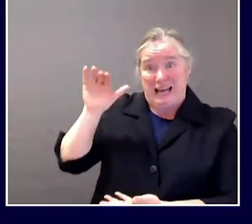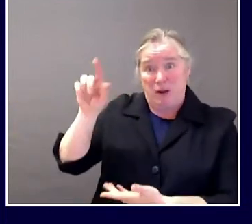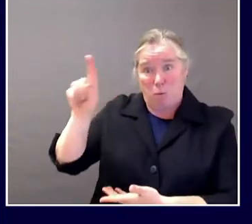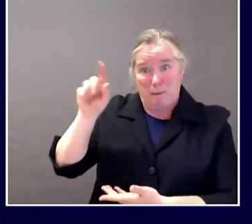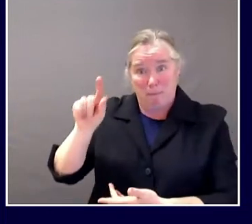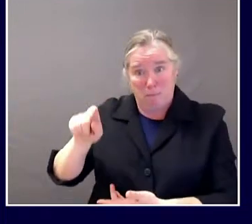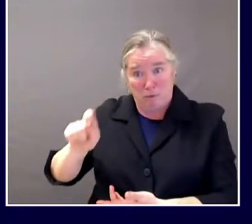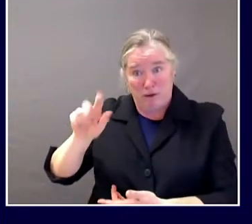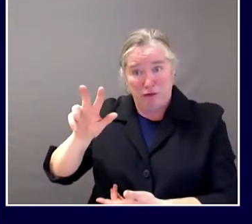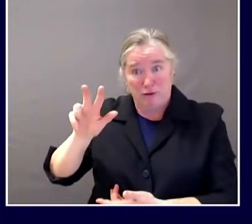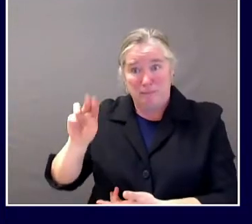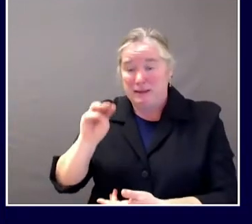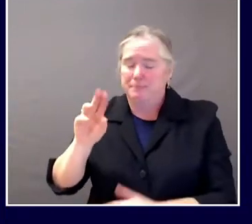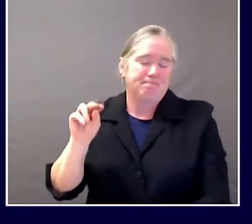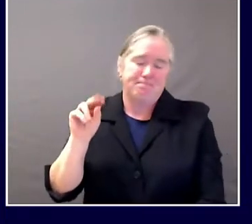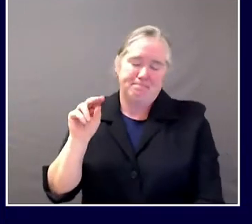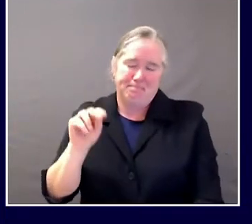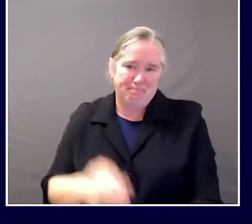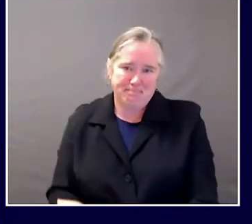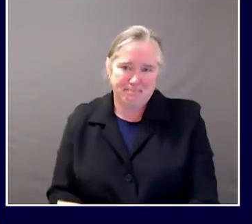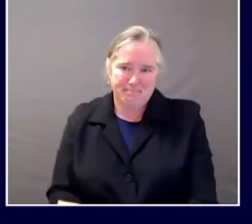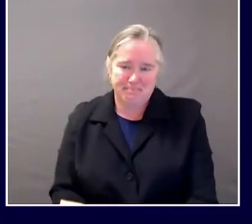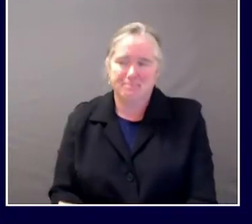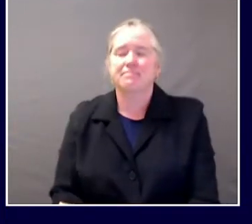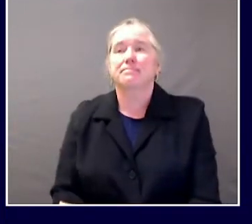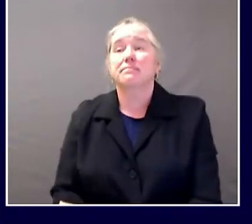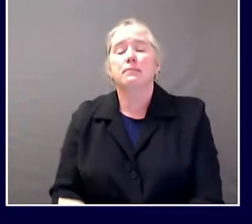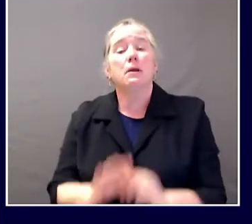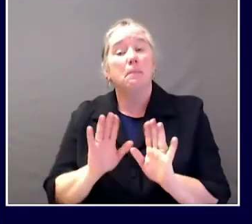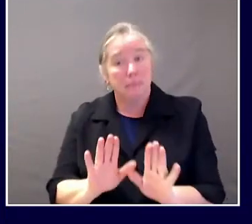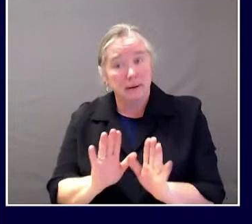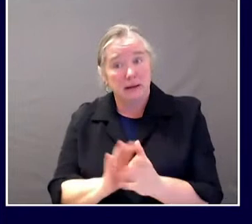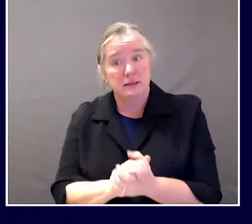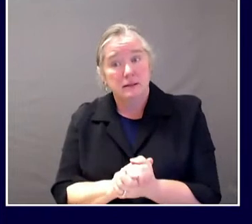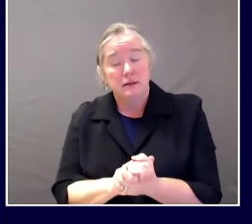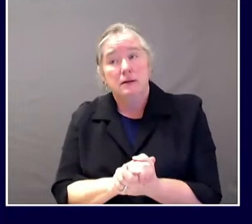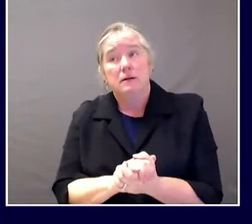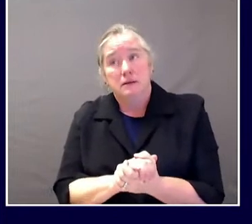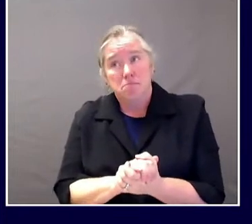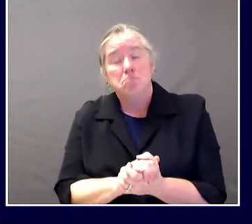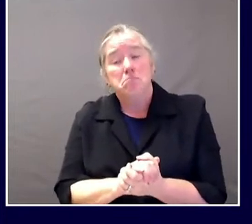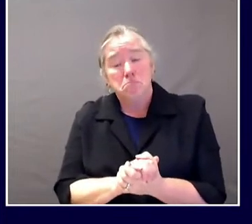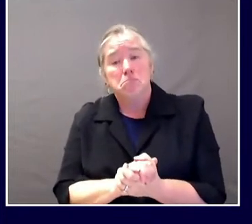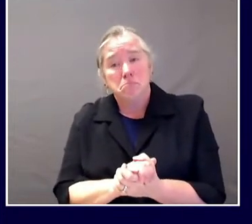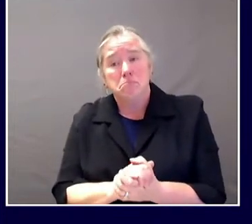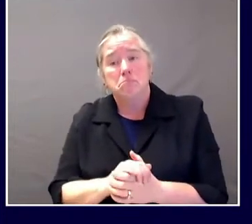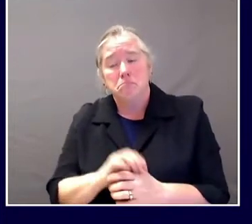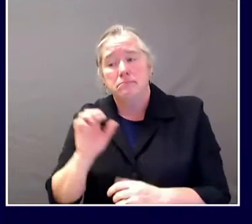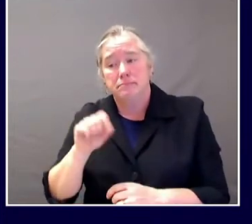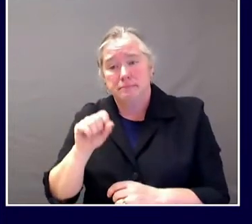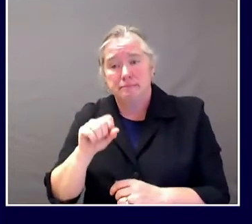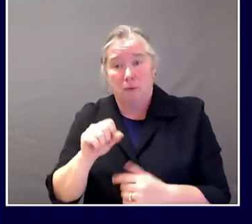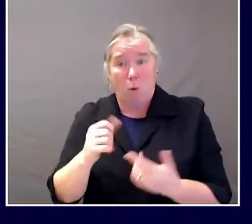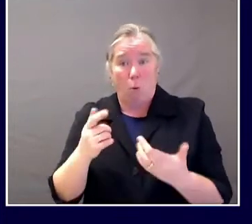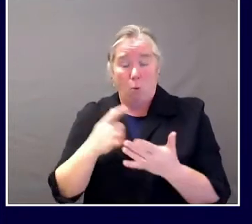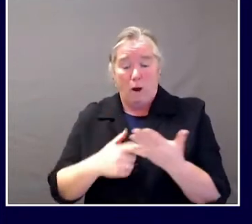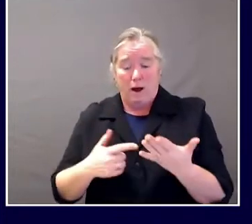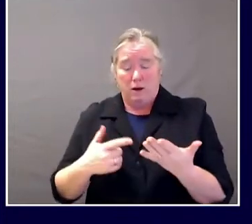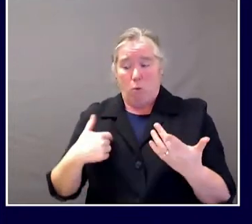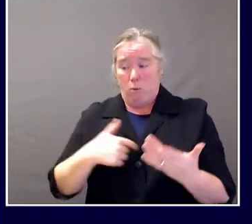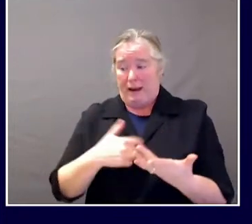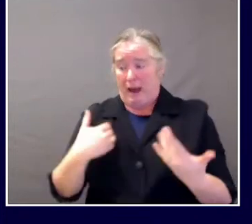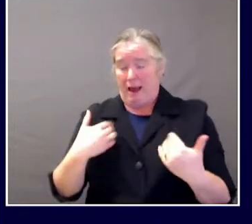Maine. That being said, there's no doubt that we will need to supplement the existing